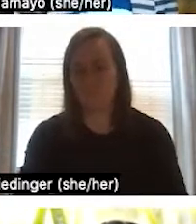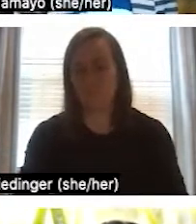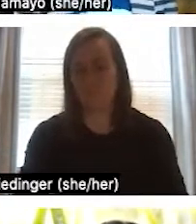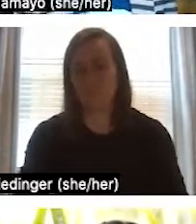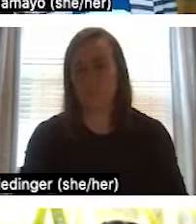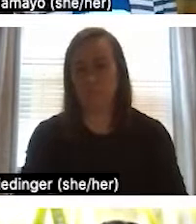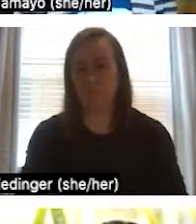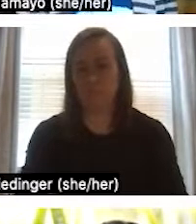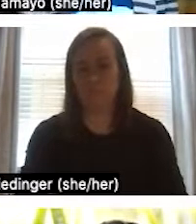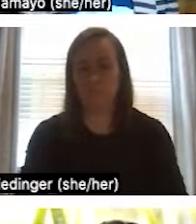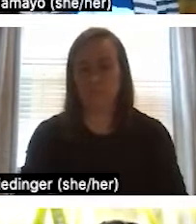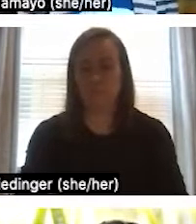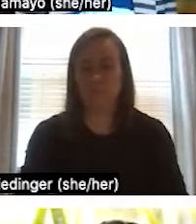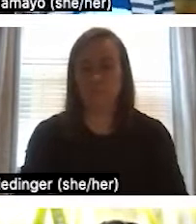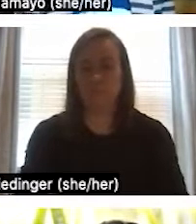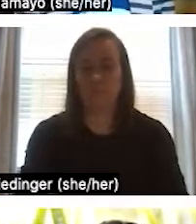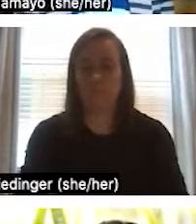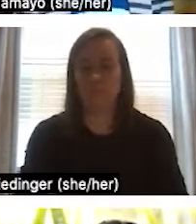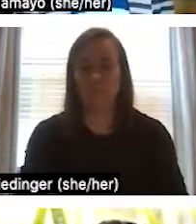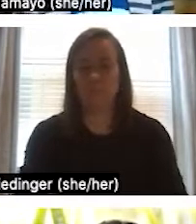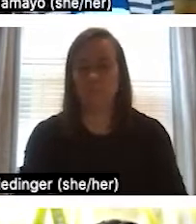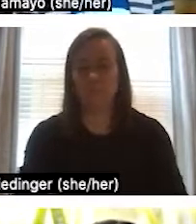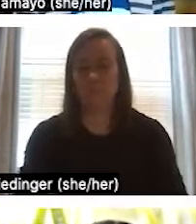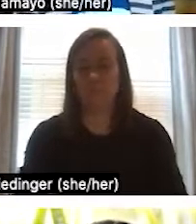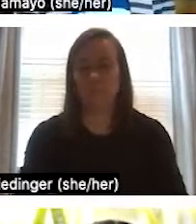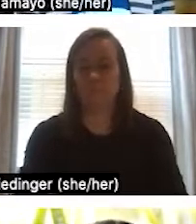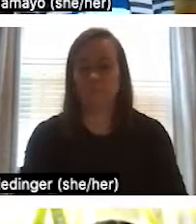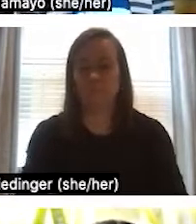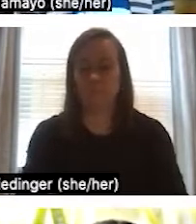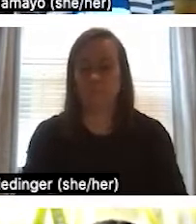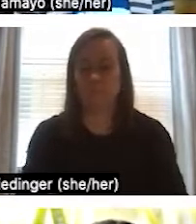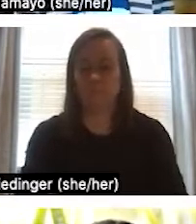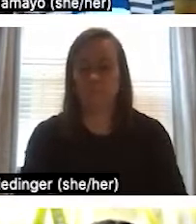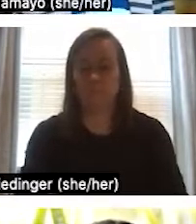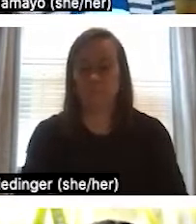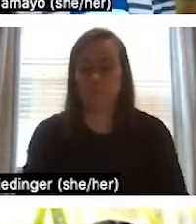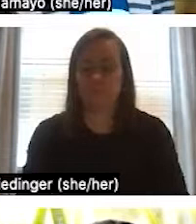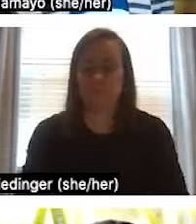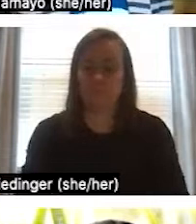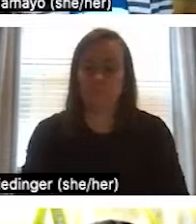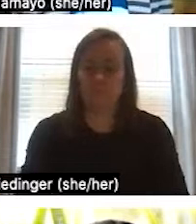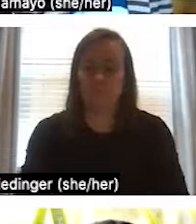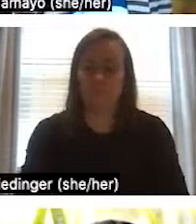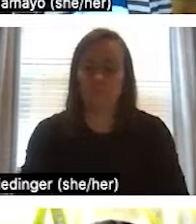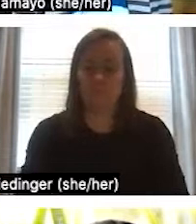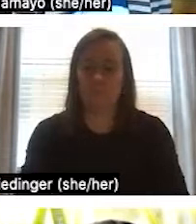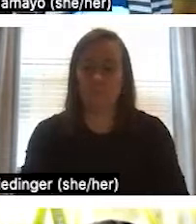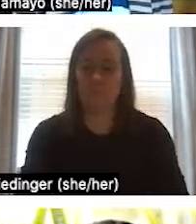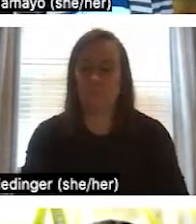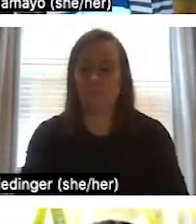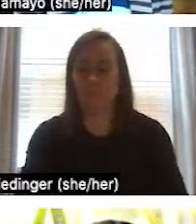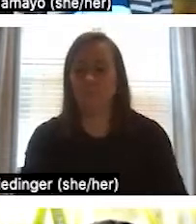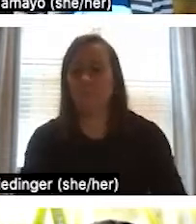And I'm the founder of the Seattle Cultural Accessibility Consortium, and our mission is to connect arts and